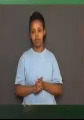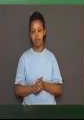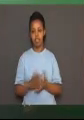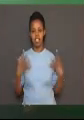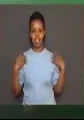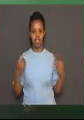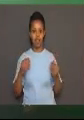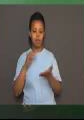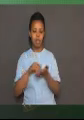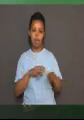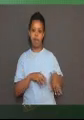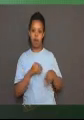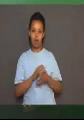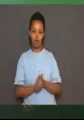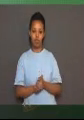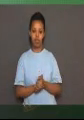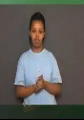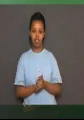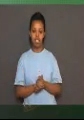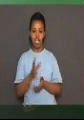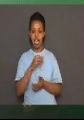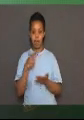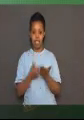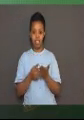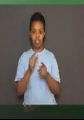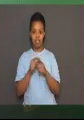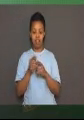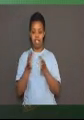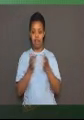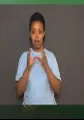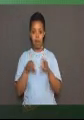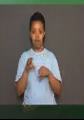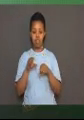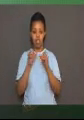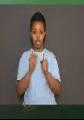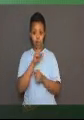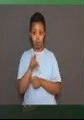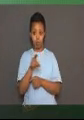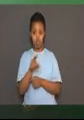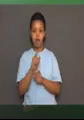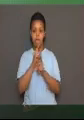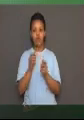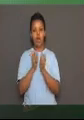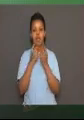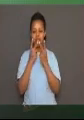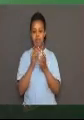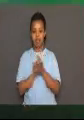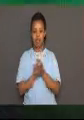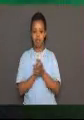Hello again, students. Were you able to define those terms? Let us discuss the answers together.